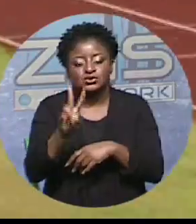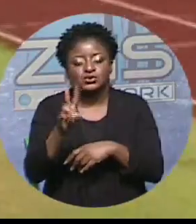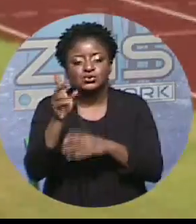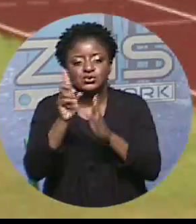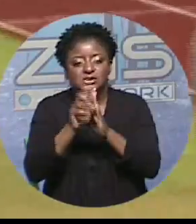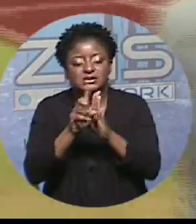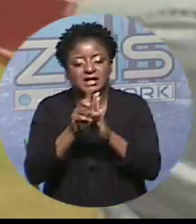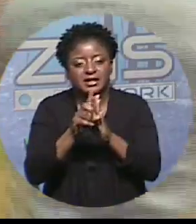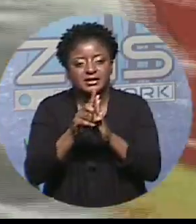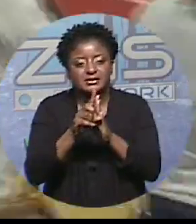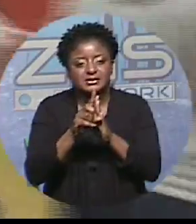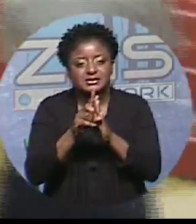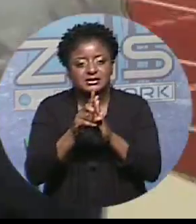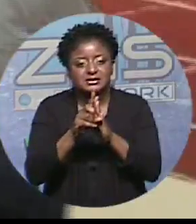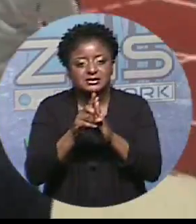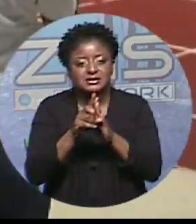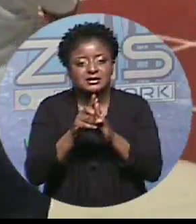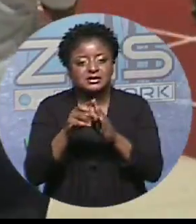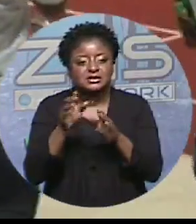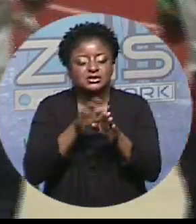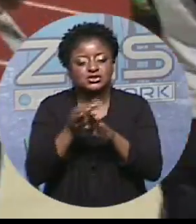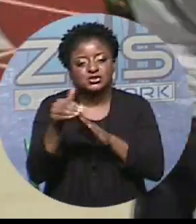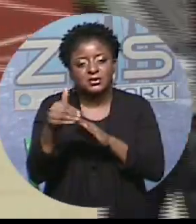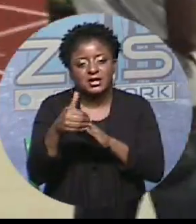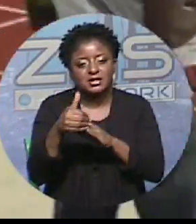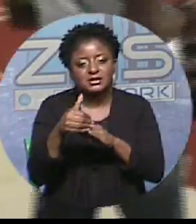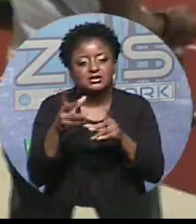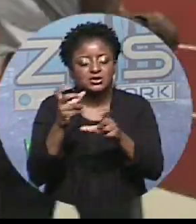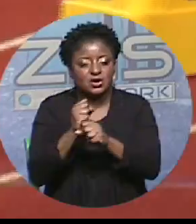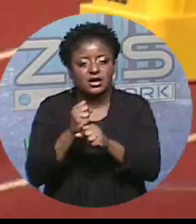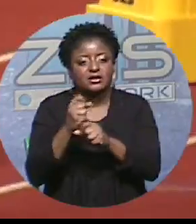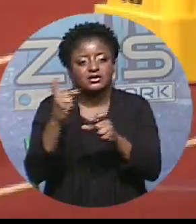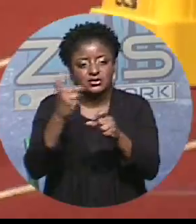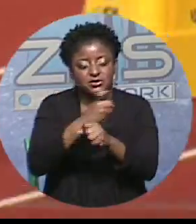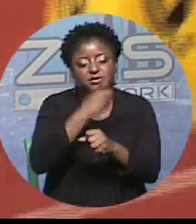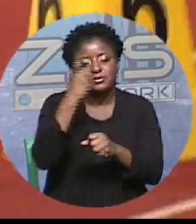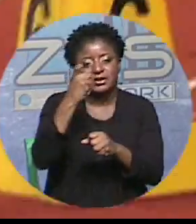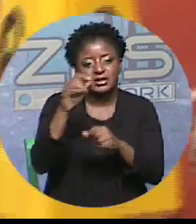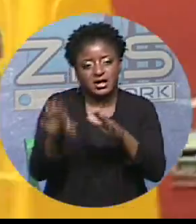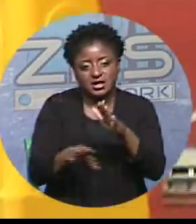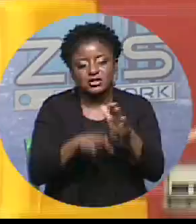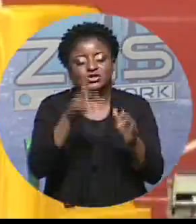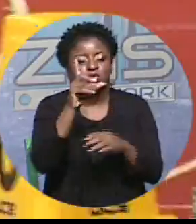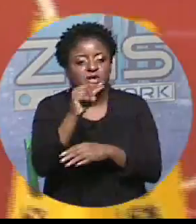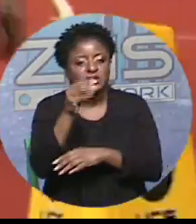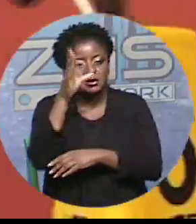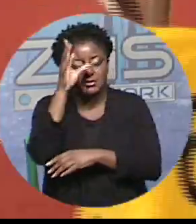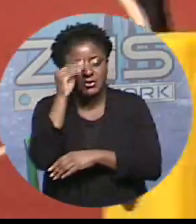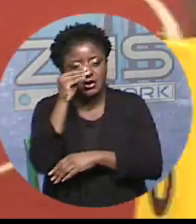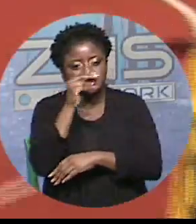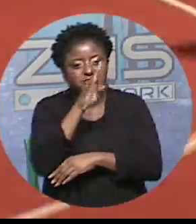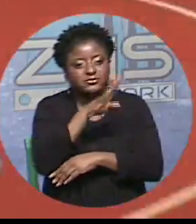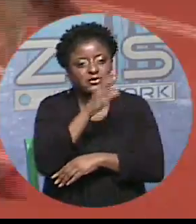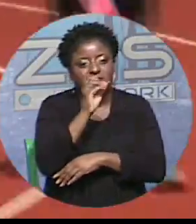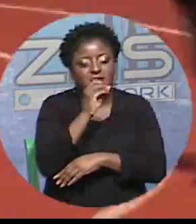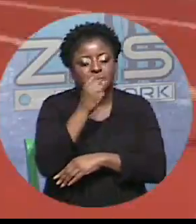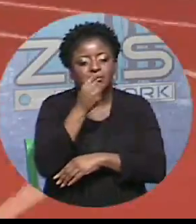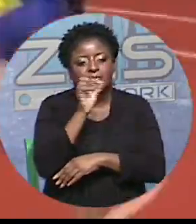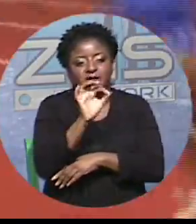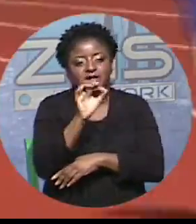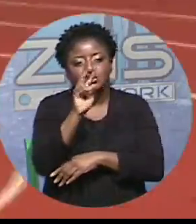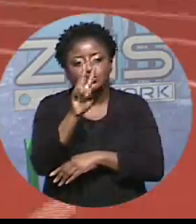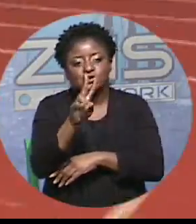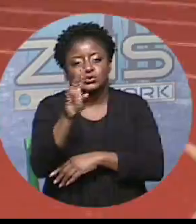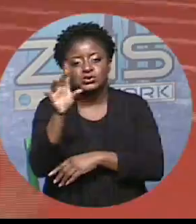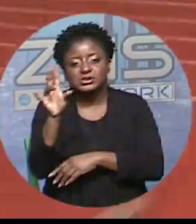the best. As a result, the Jamaican squad was able to run away with the race. As for the under-20 boys, they clocked 40.27 seconds.